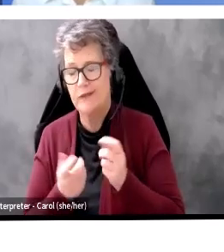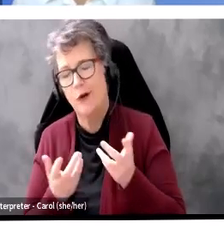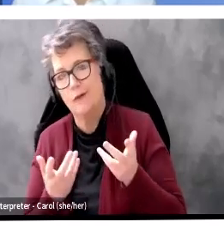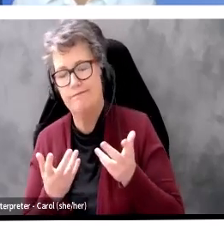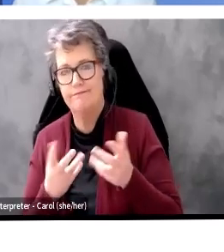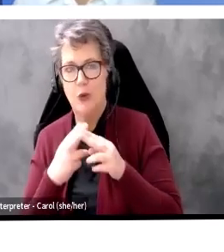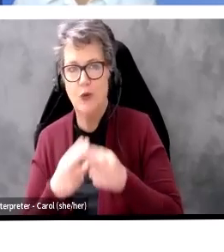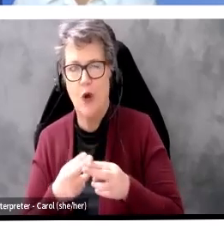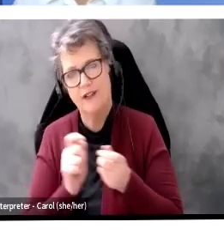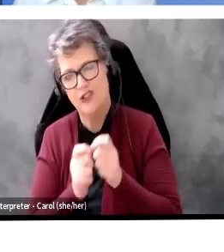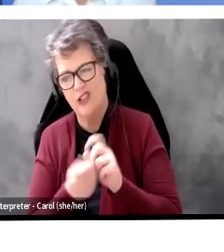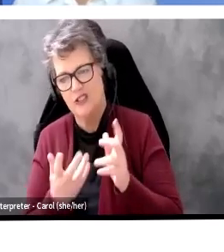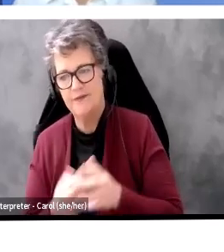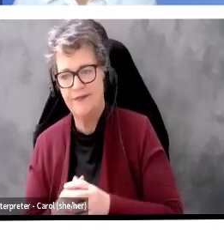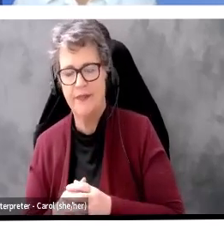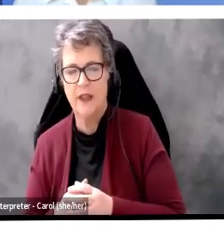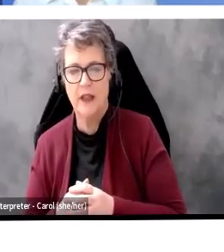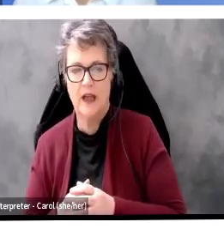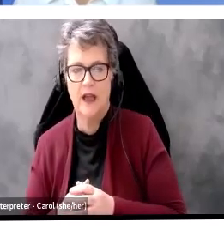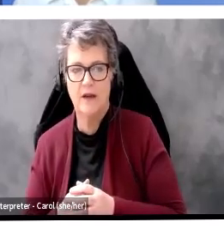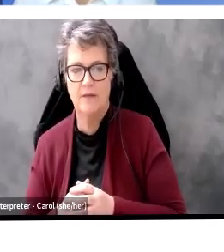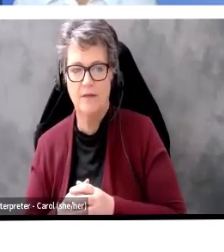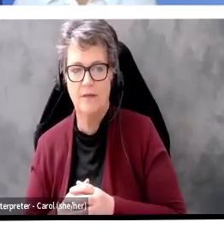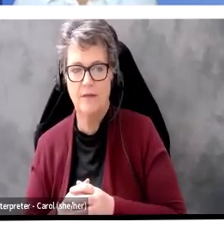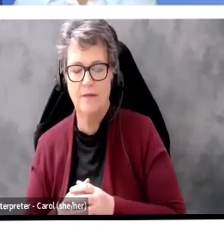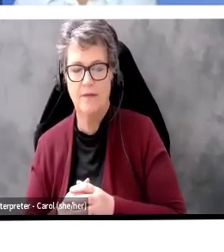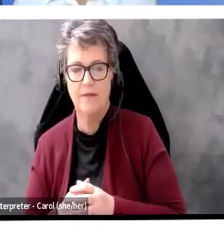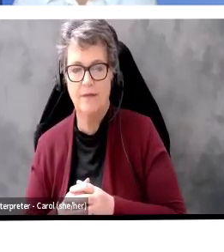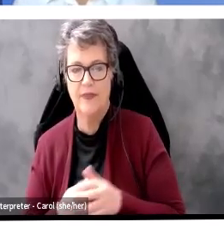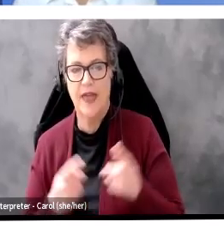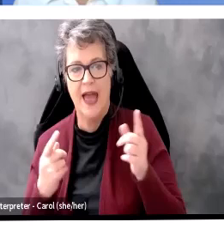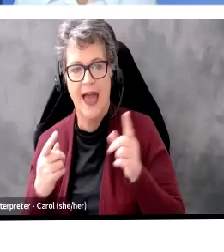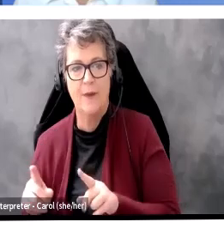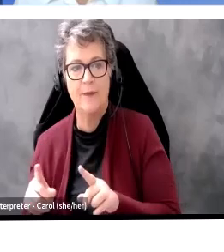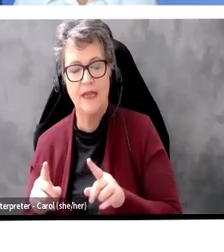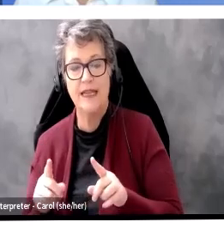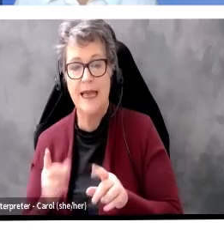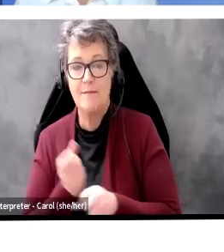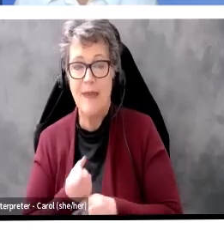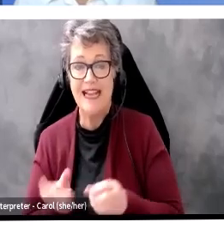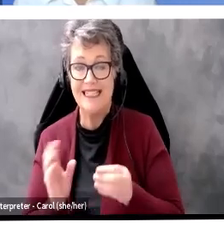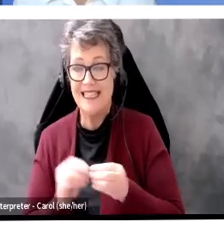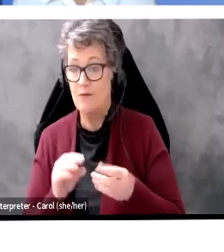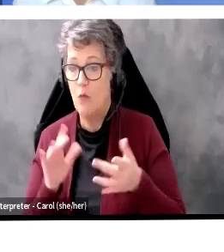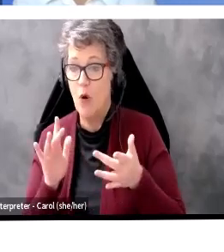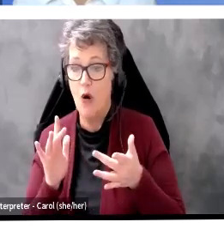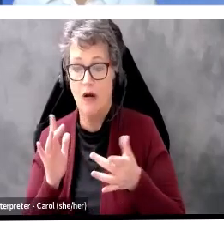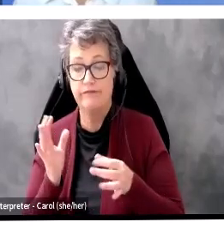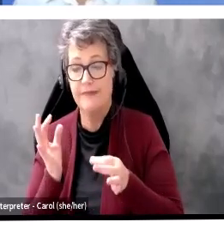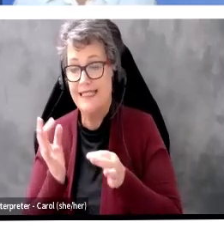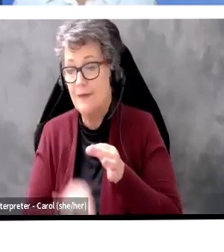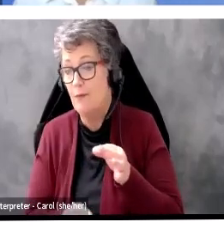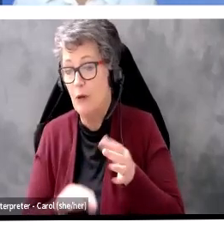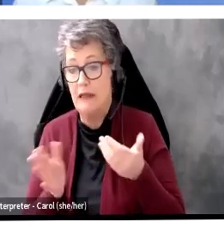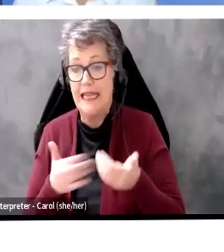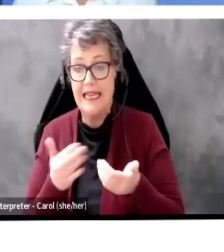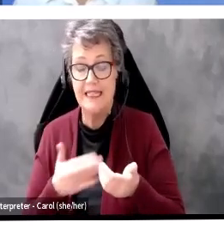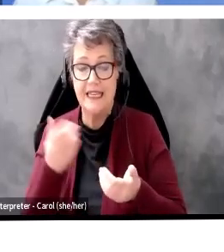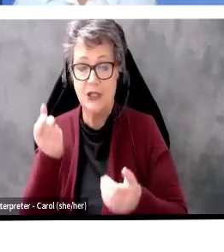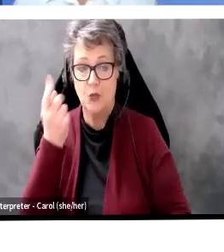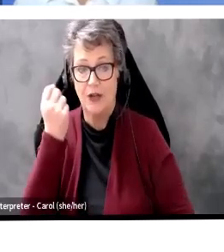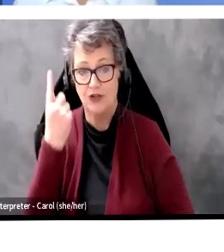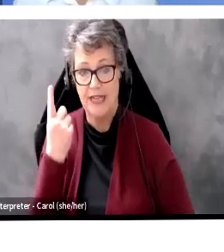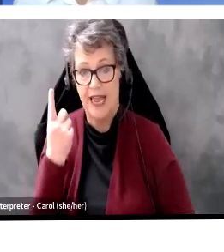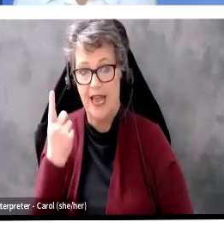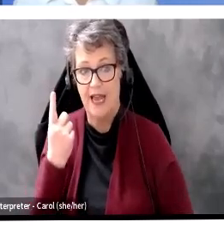you would call it changes, that came up really makes it much more easy, I believe, to